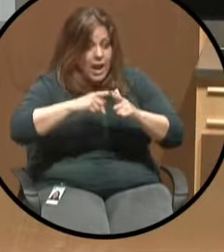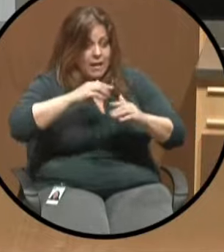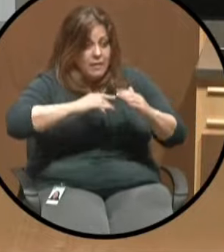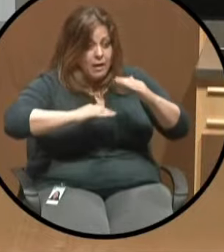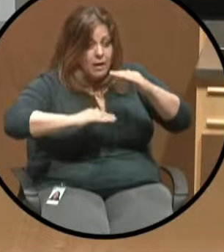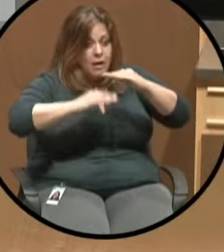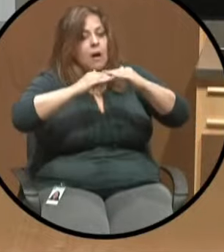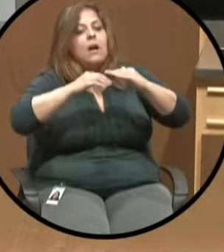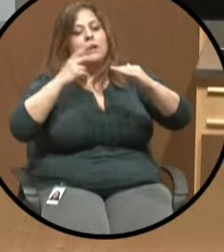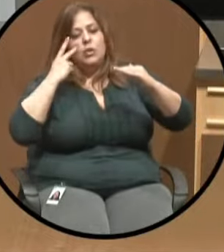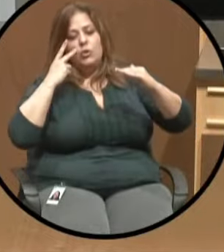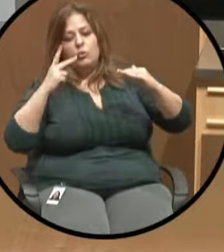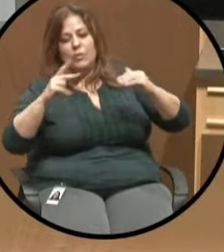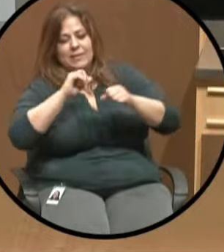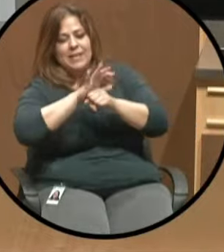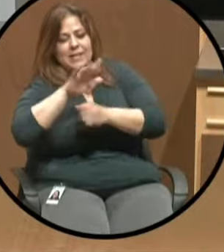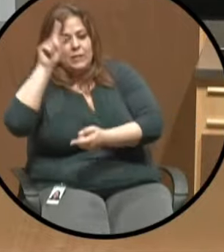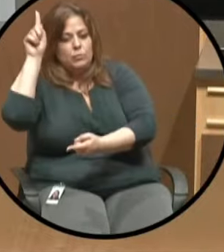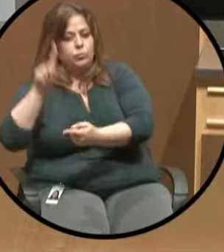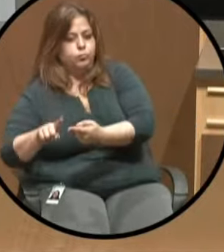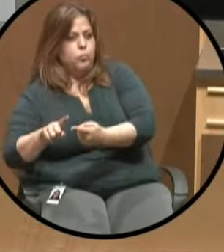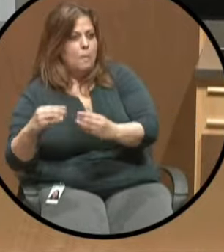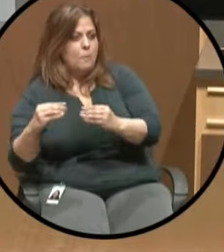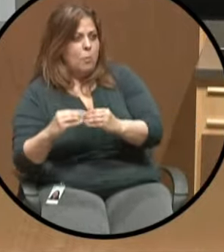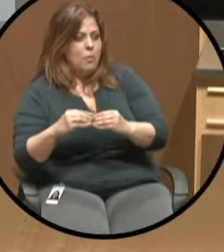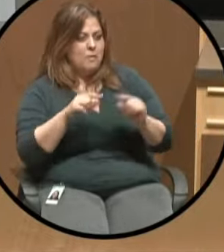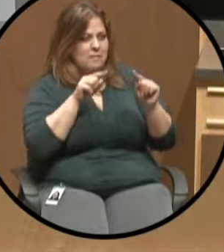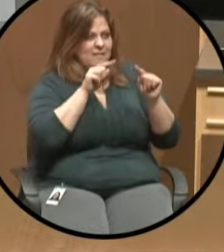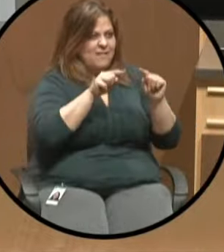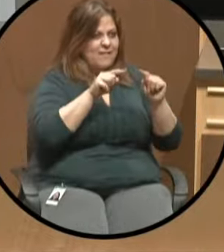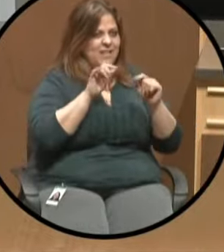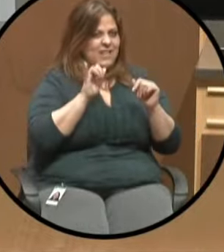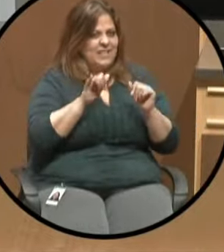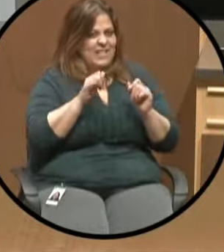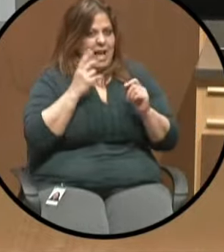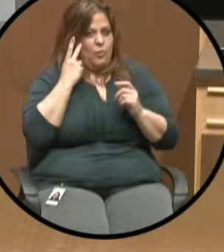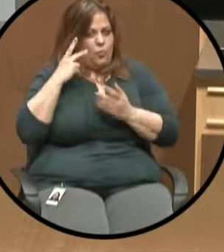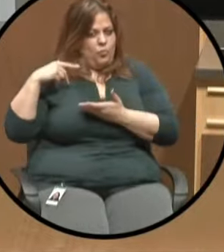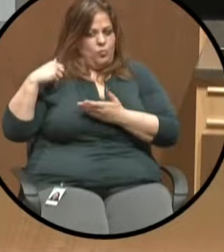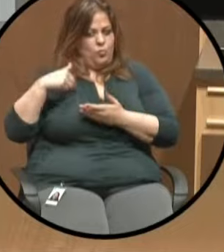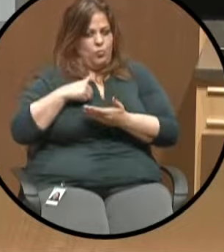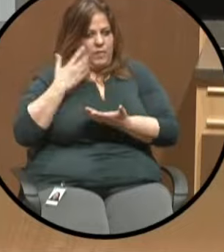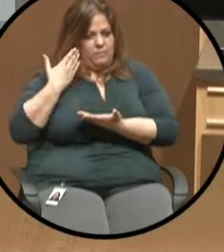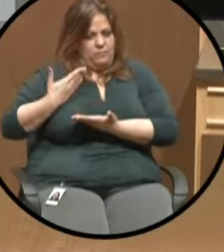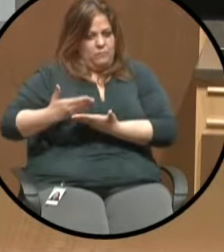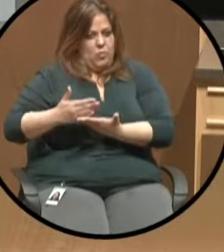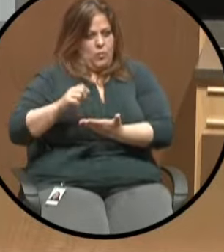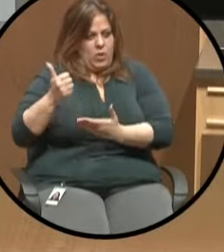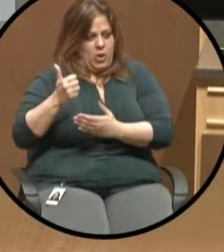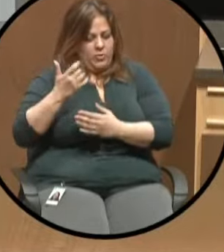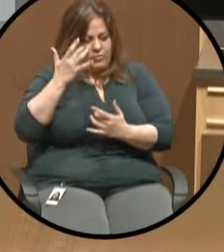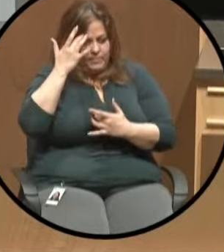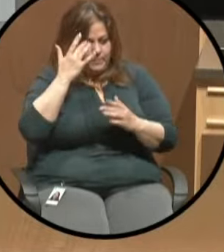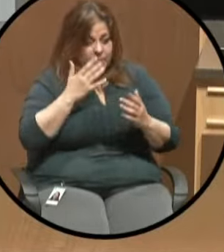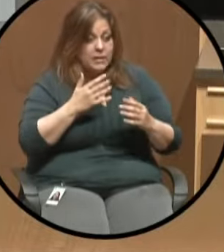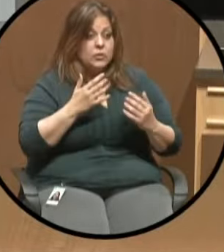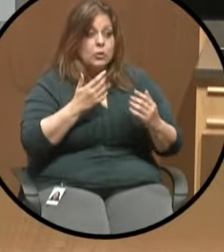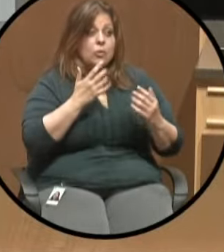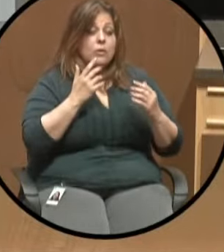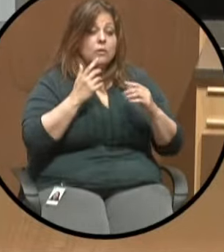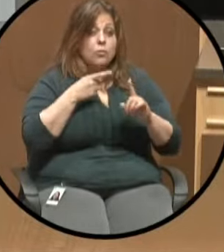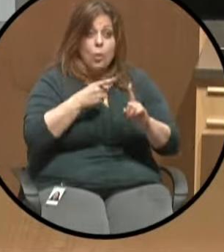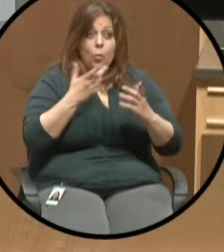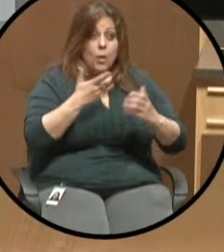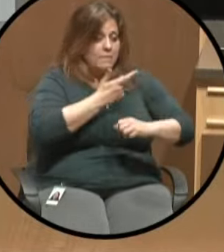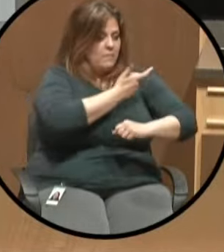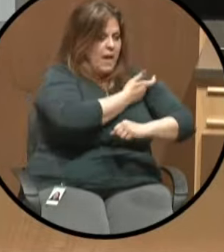question that Kelly asked is a good one because the goal is to get as many people vaccinated as possible to hit